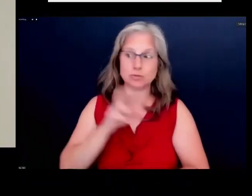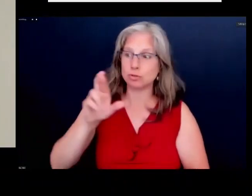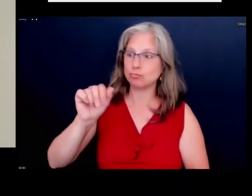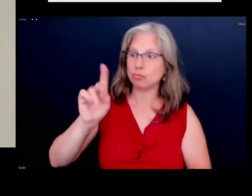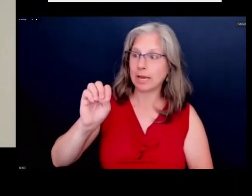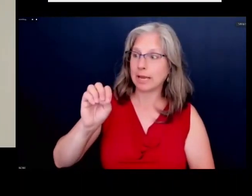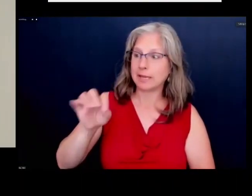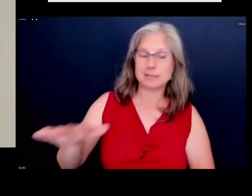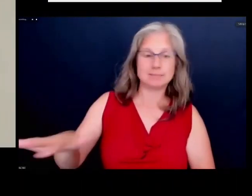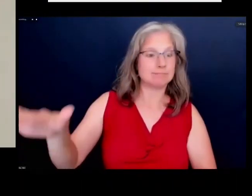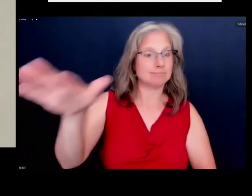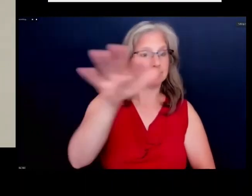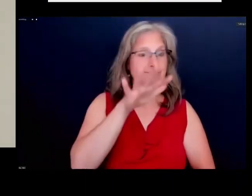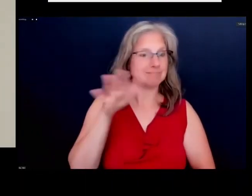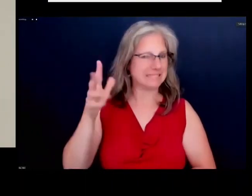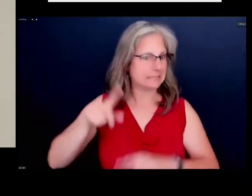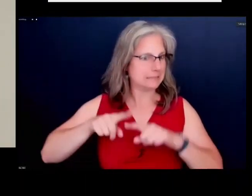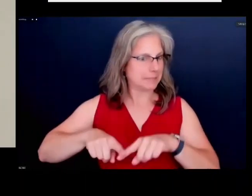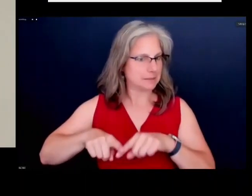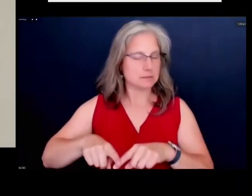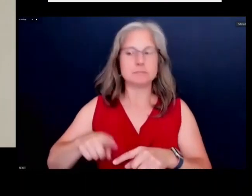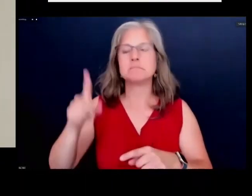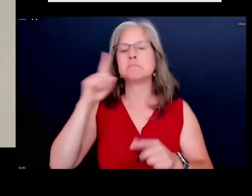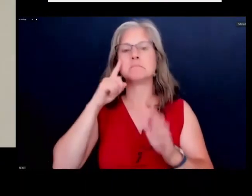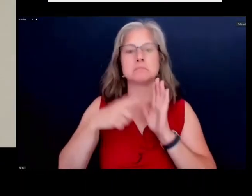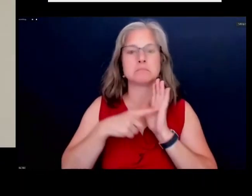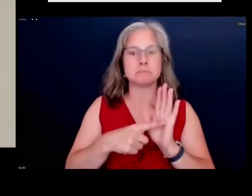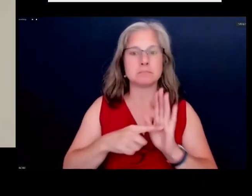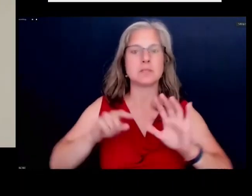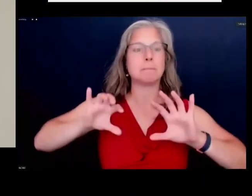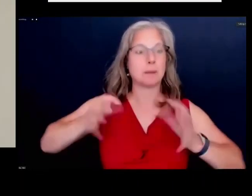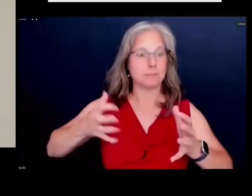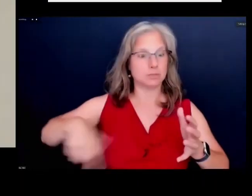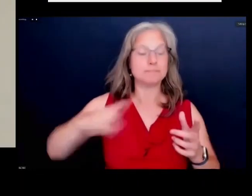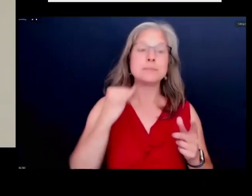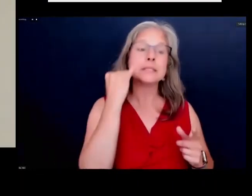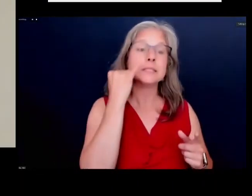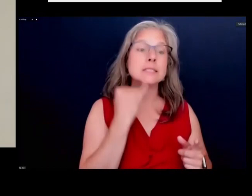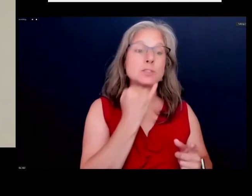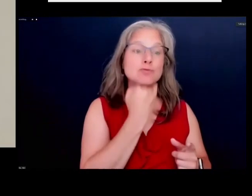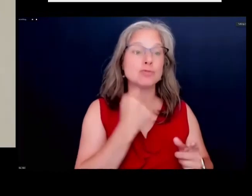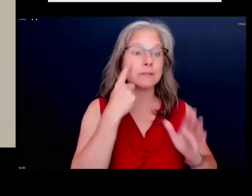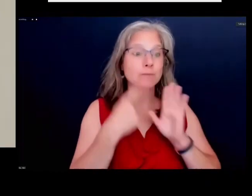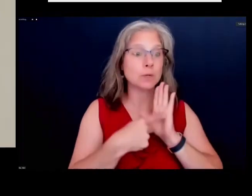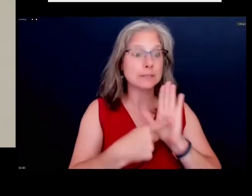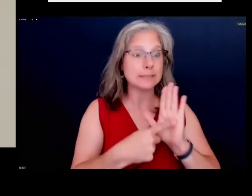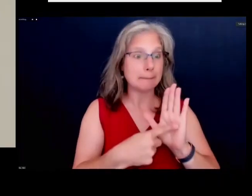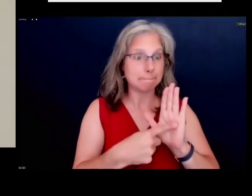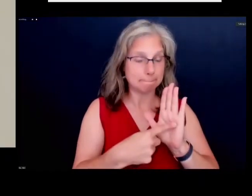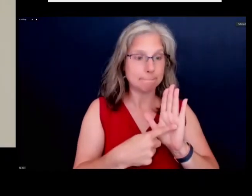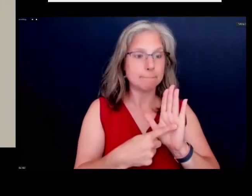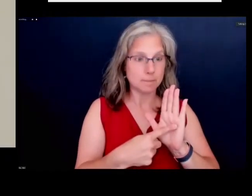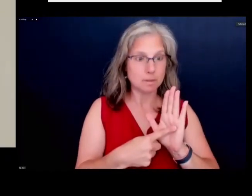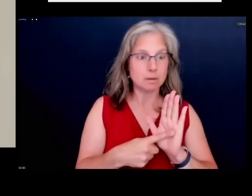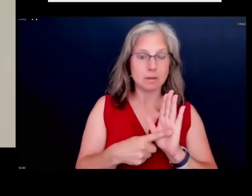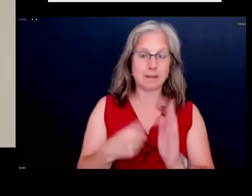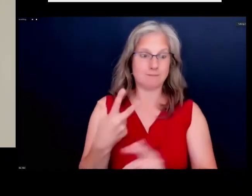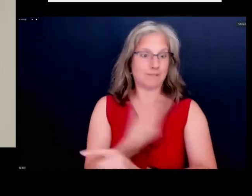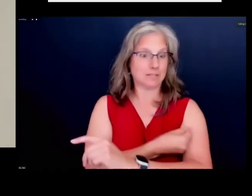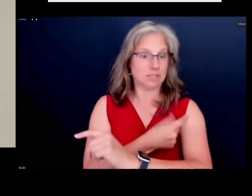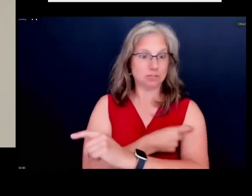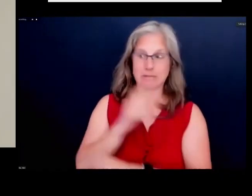the population is. So for instance, the numbers out of Israel, where they have a vaccination rate